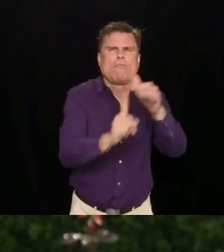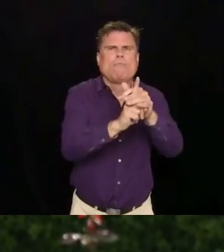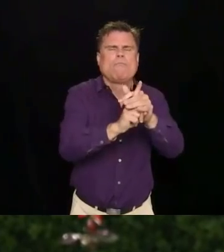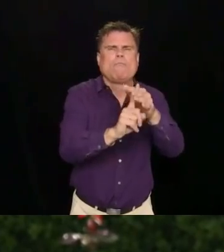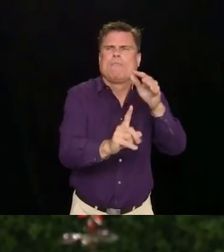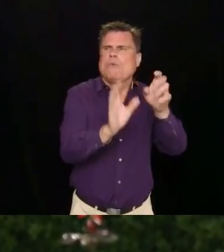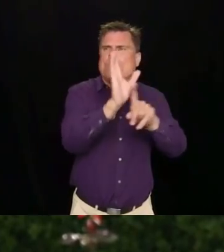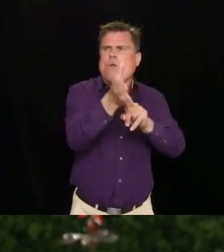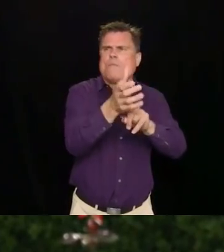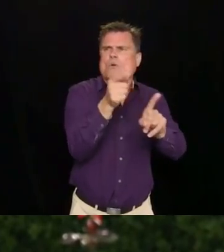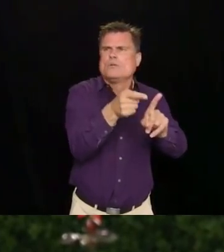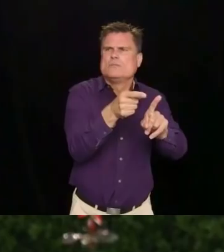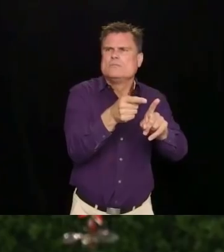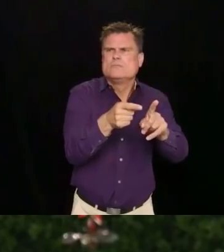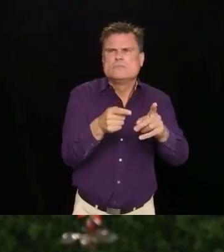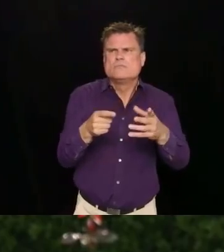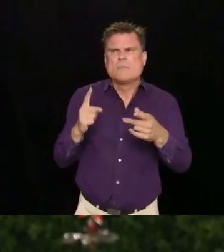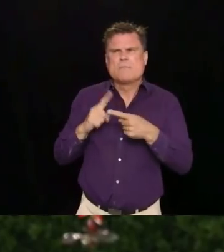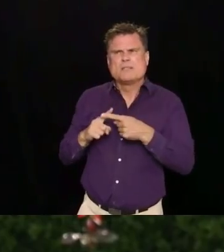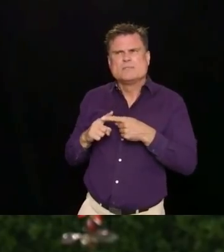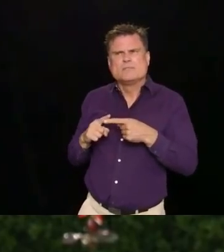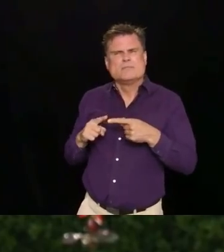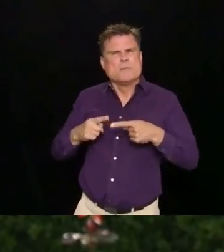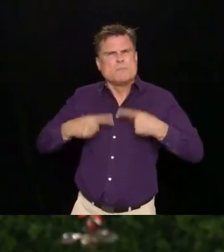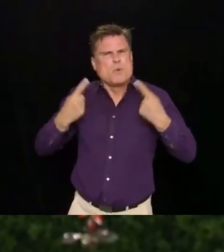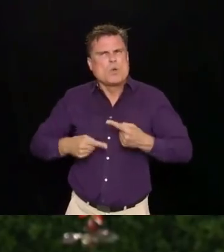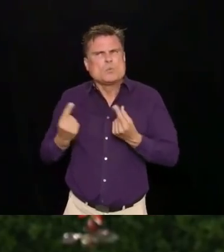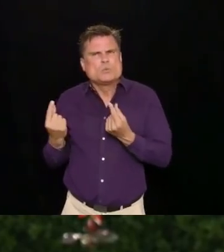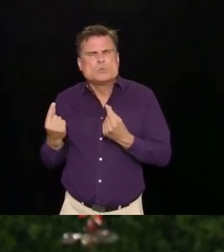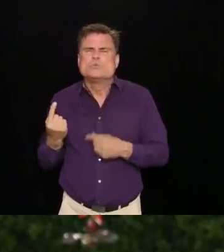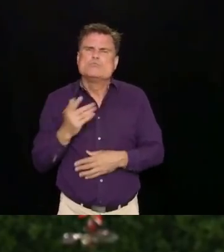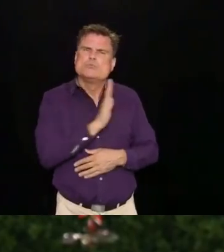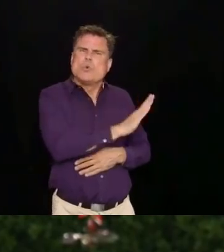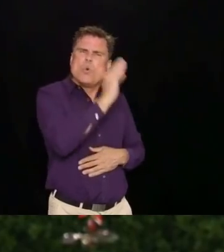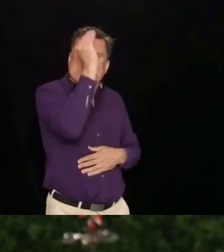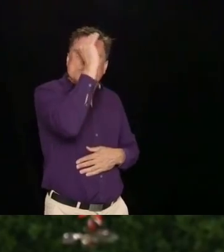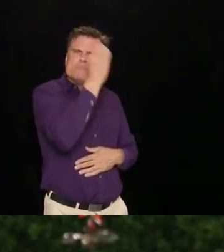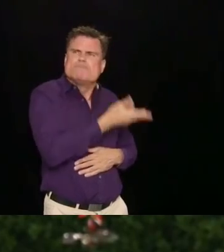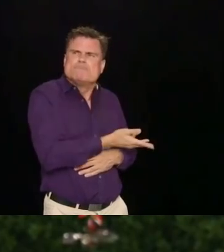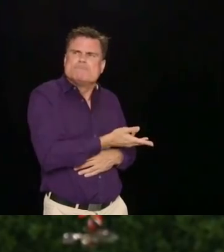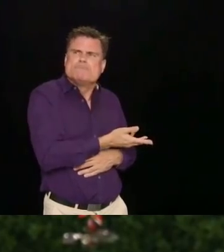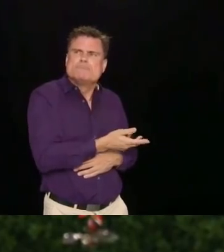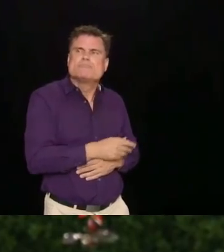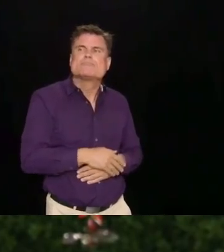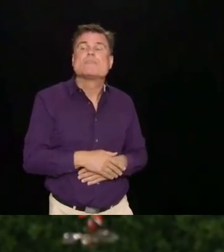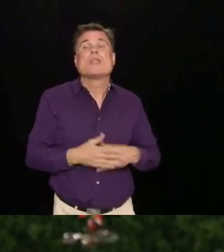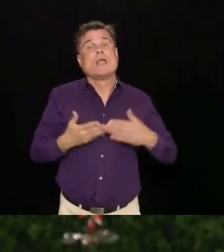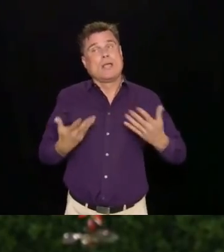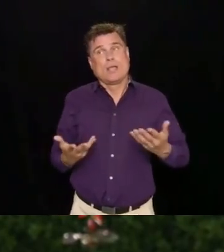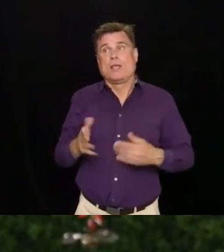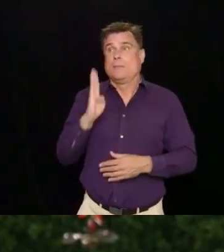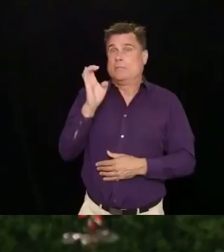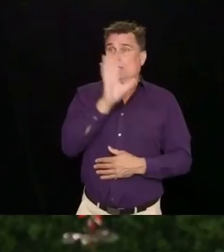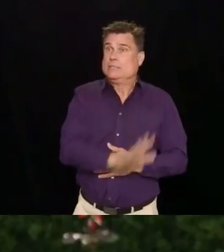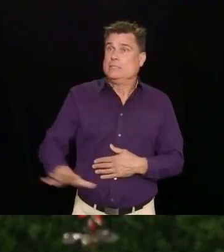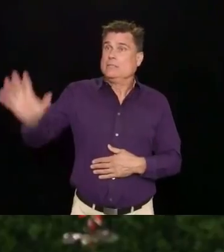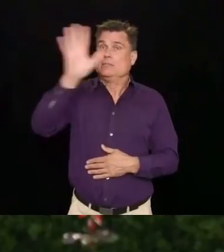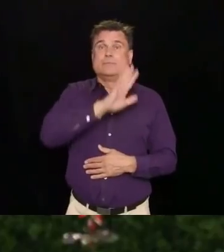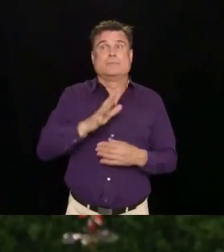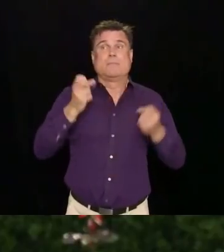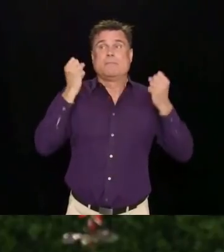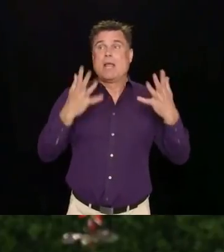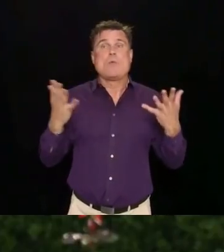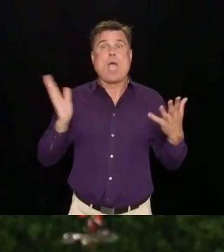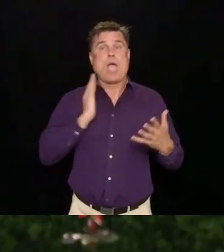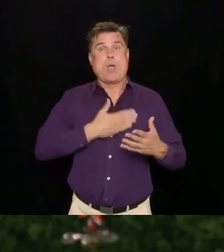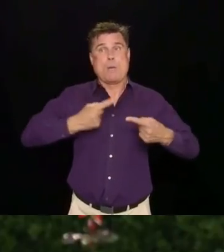borders as well. So I'm hoping, Susan, you know, there's a lot of, at the 49th parallel, most of our U.S. borders are within the IHA. So